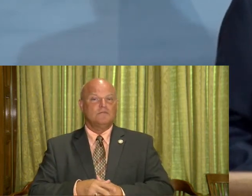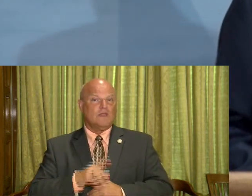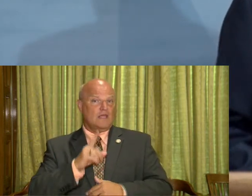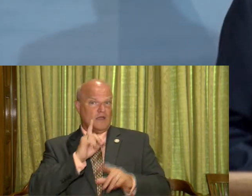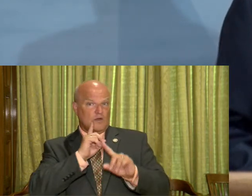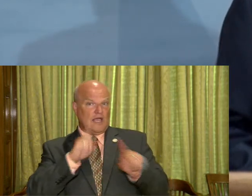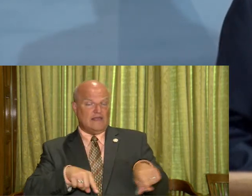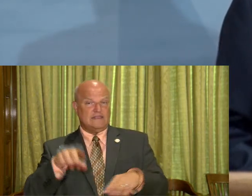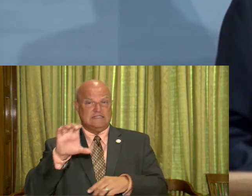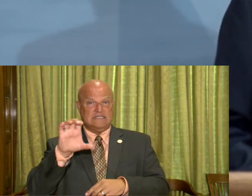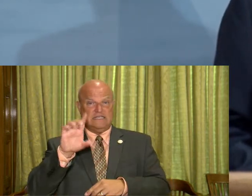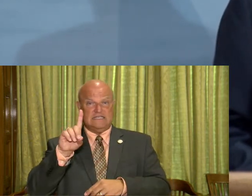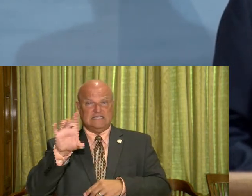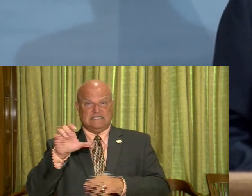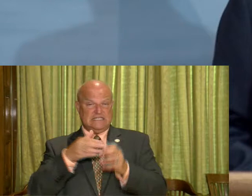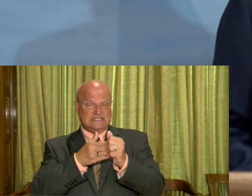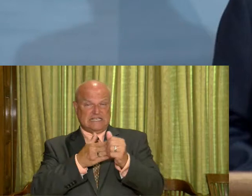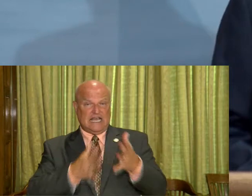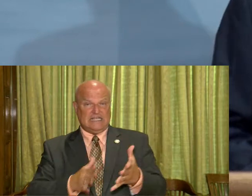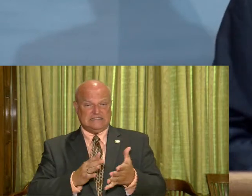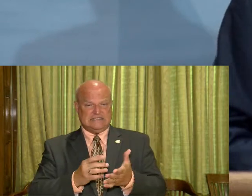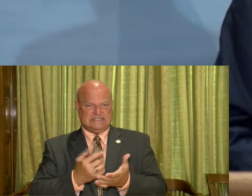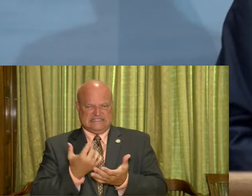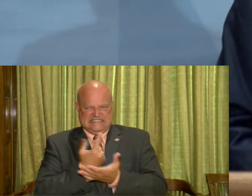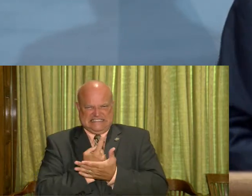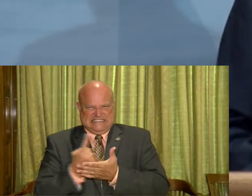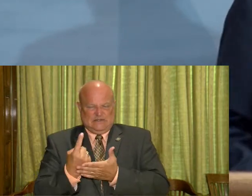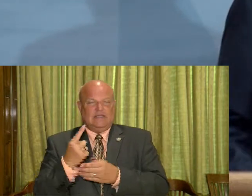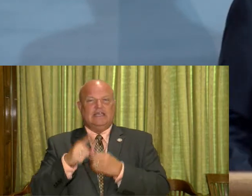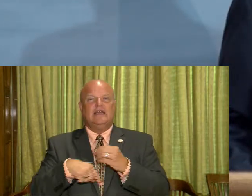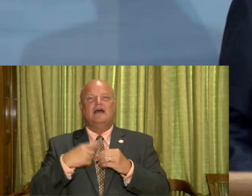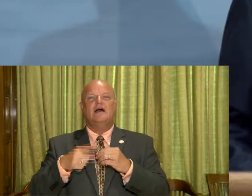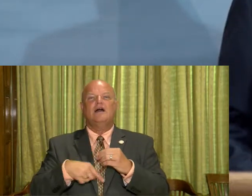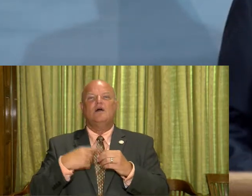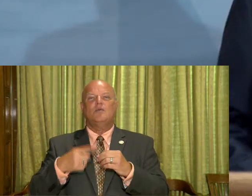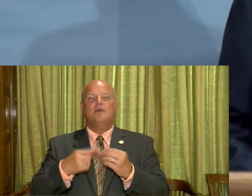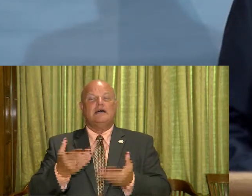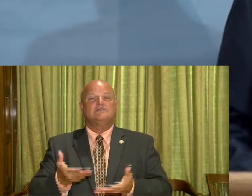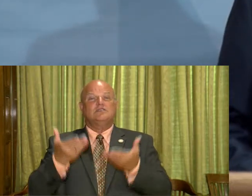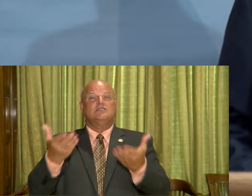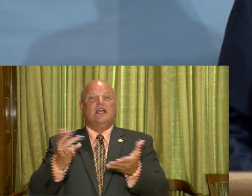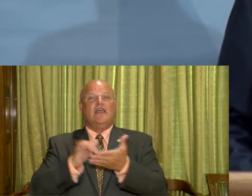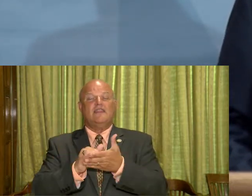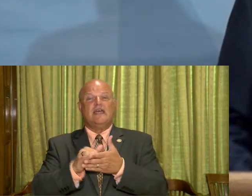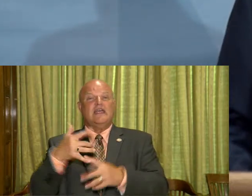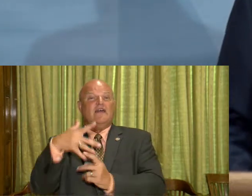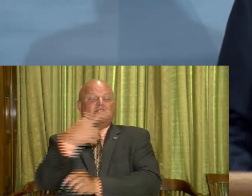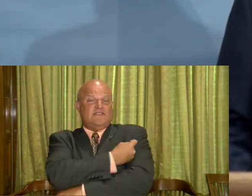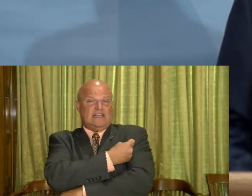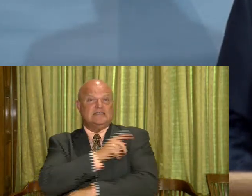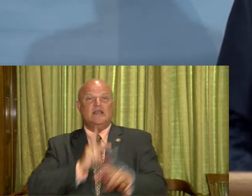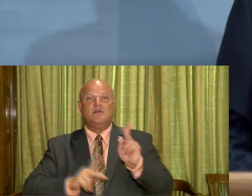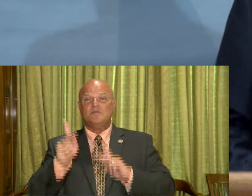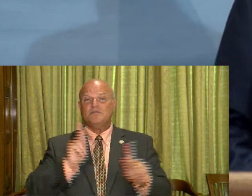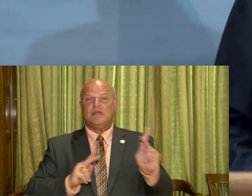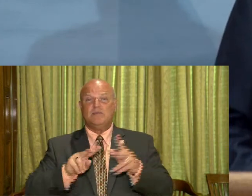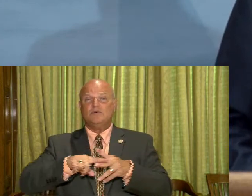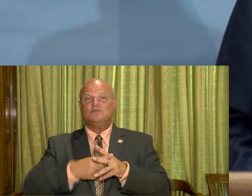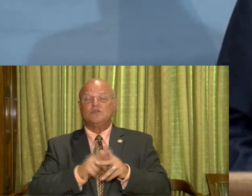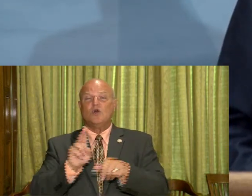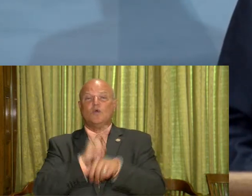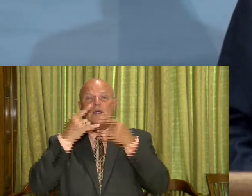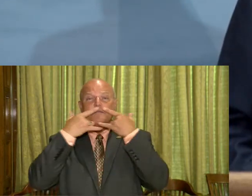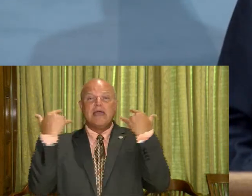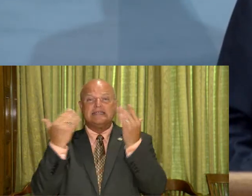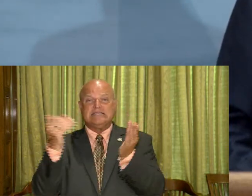reaction to the CDC's guidance from earlier in the week about suggesting that even vaccinated folks start wearing